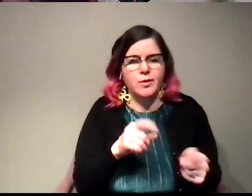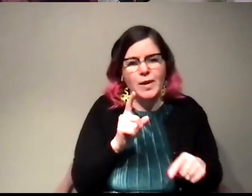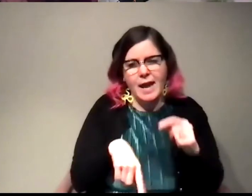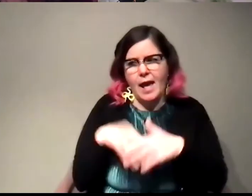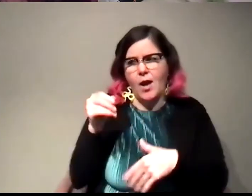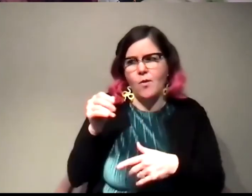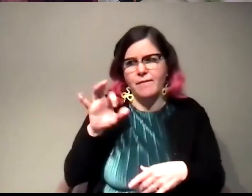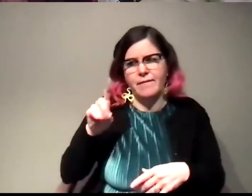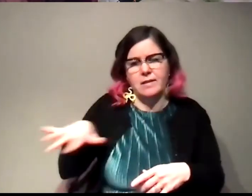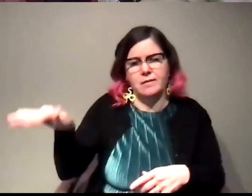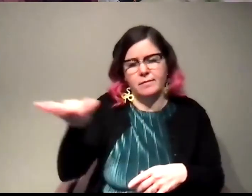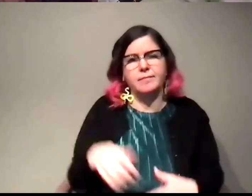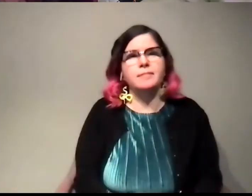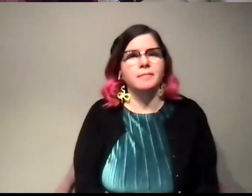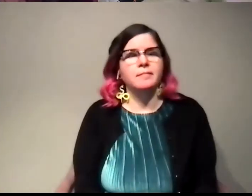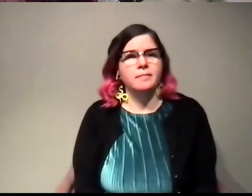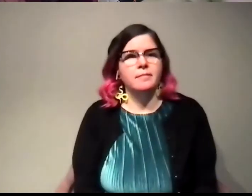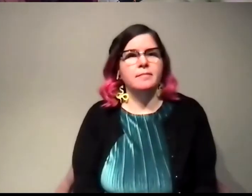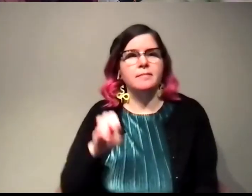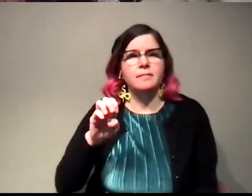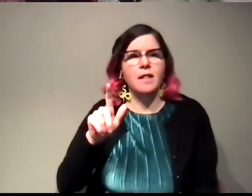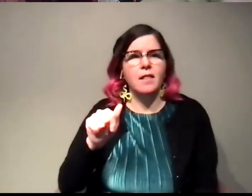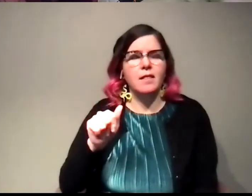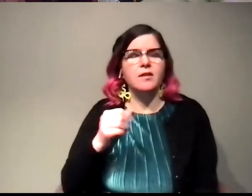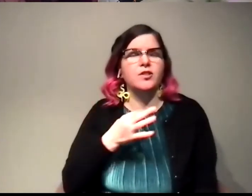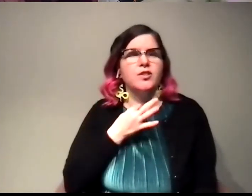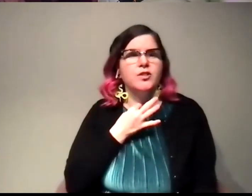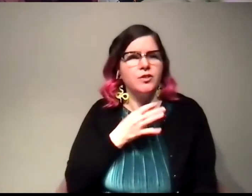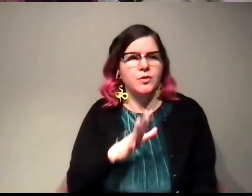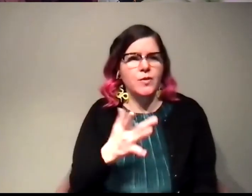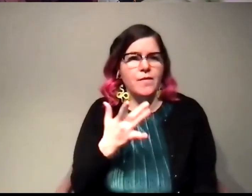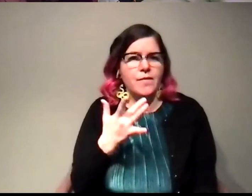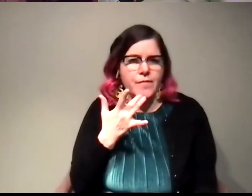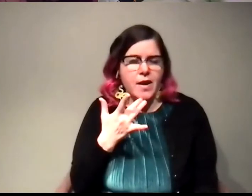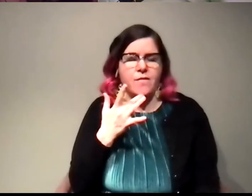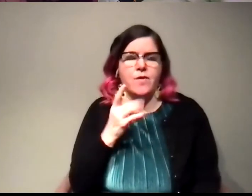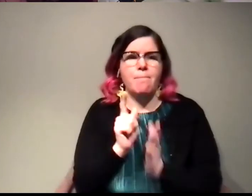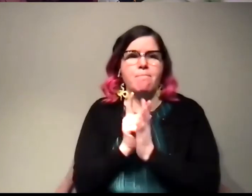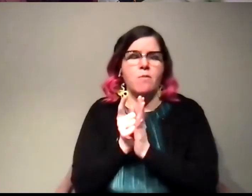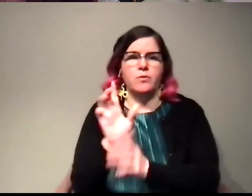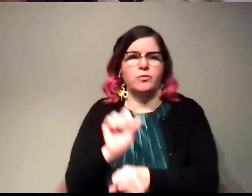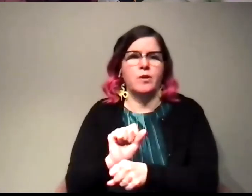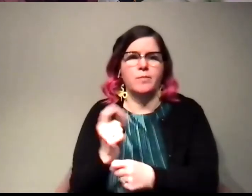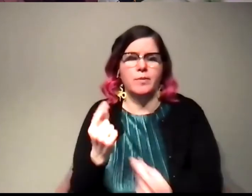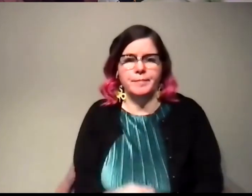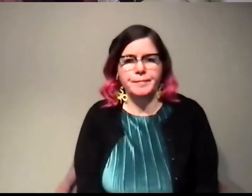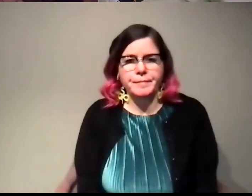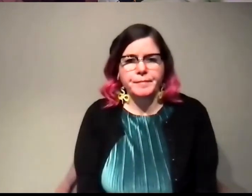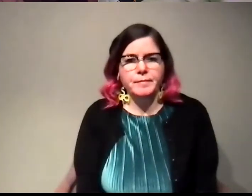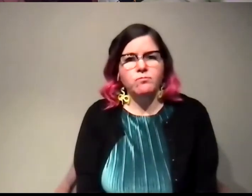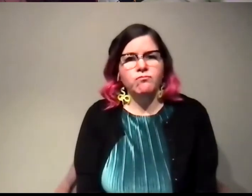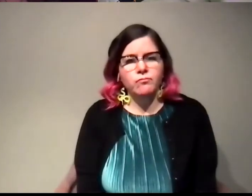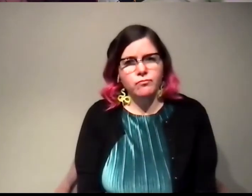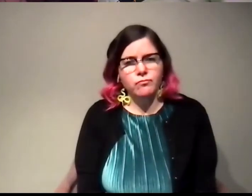So awesome. And Ella wants to know, on the flip side, what's been your favorite moment in your job? Oh,